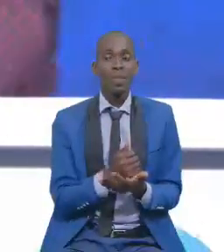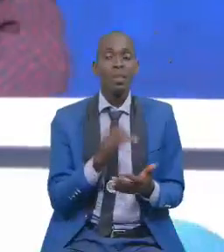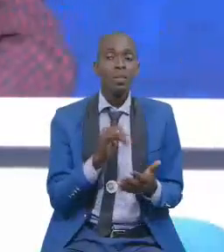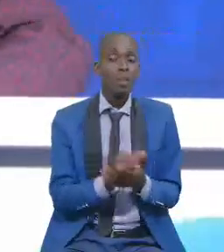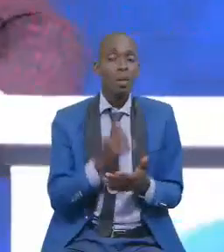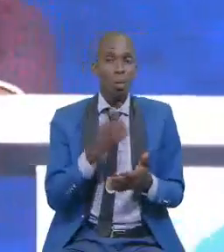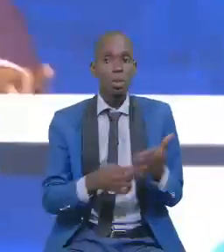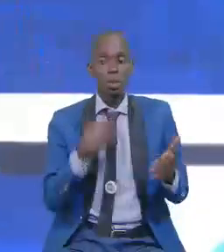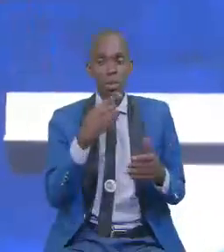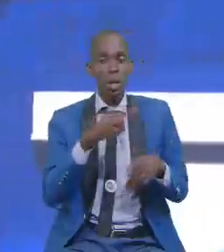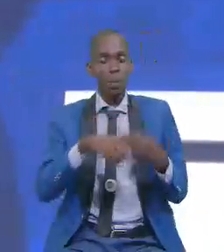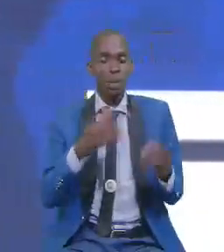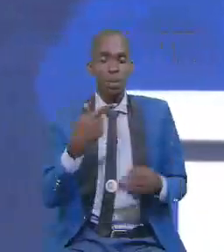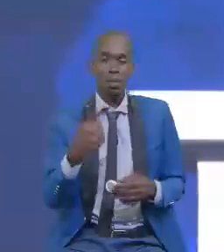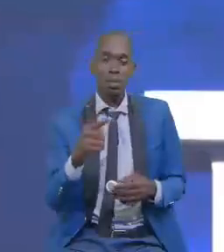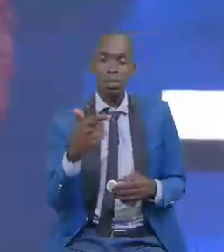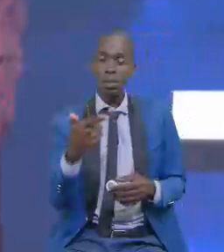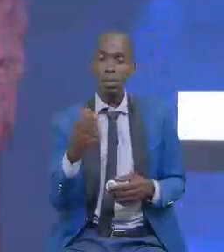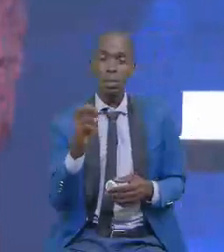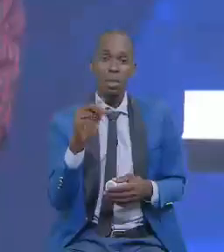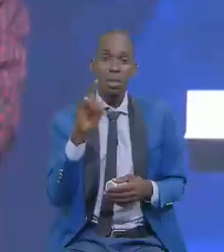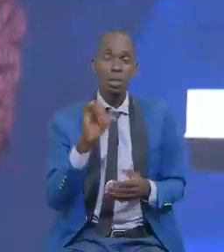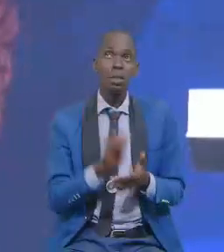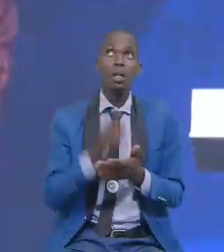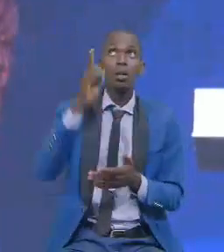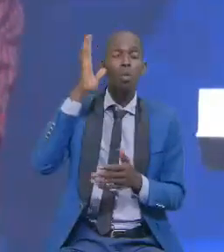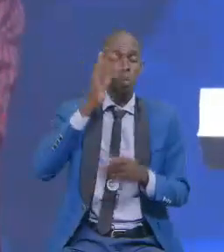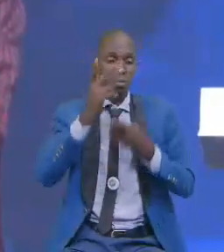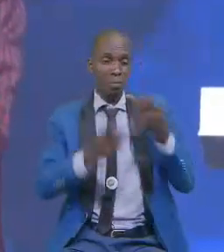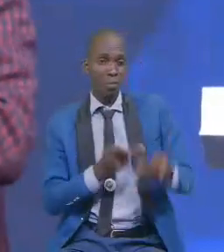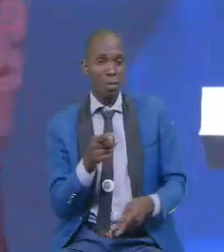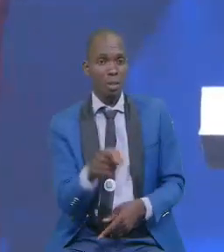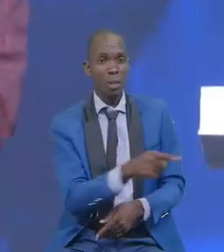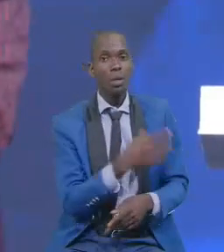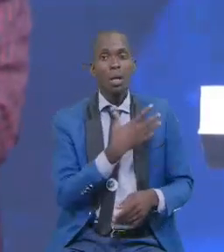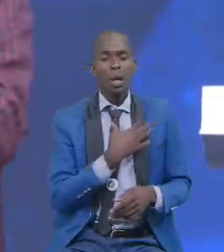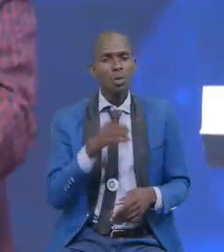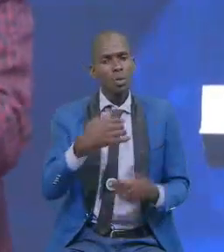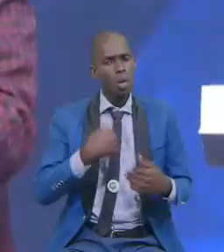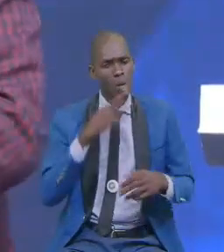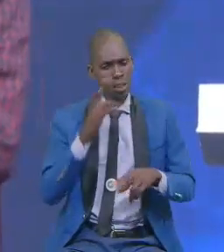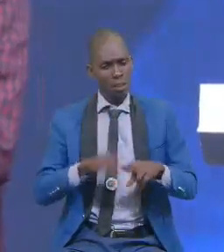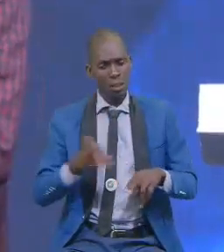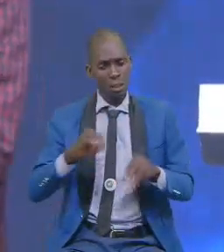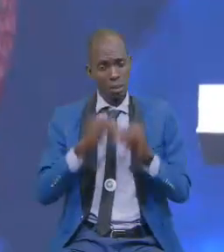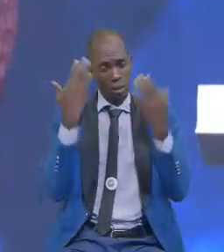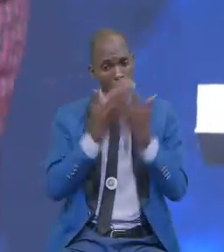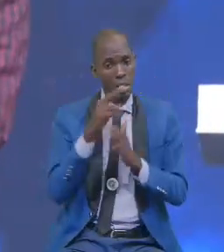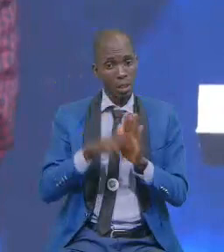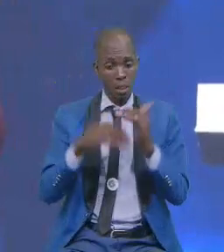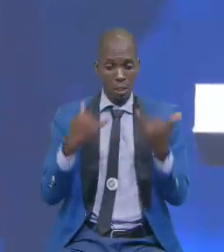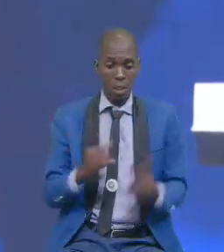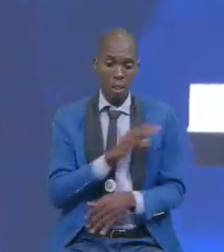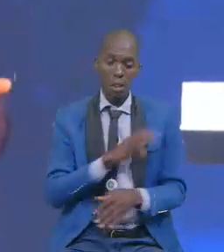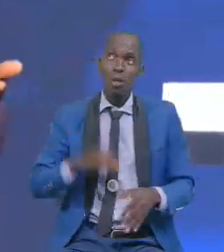that God will visit them and give, show them light. They'll be sitting in darkness, but now Christ will bring light